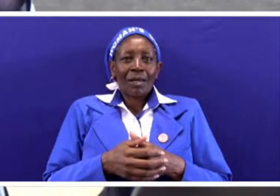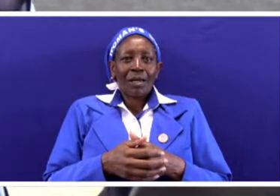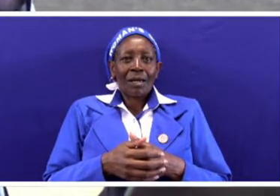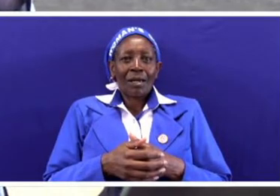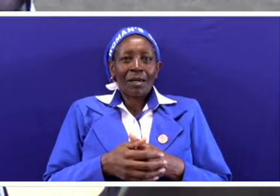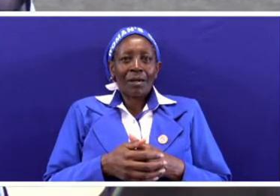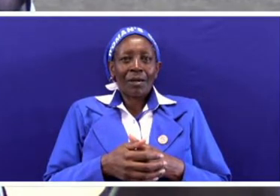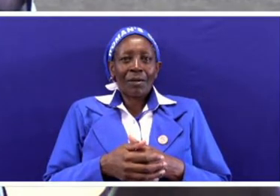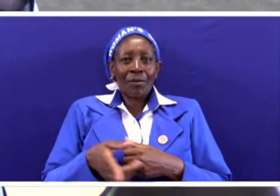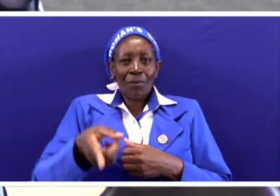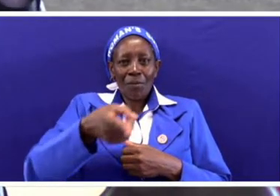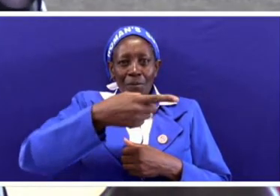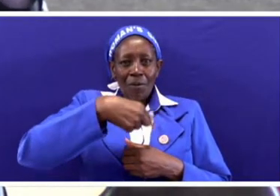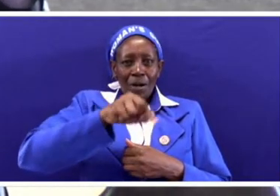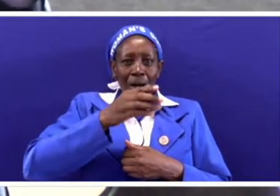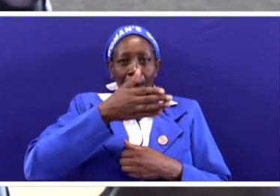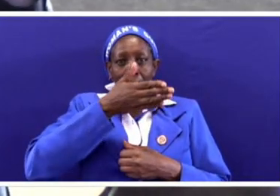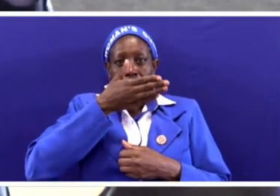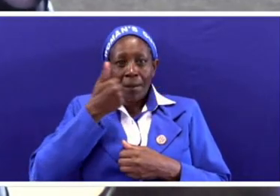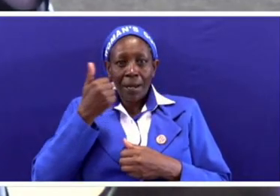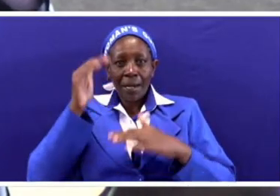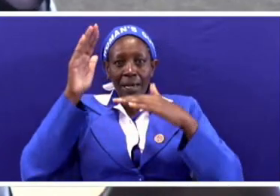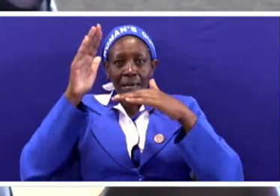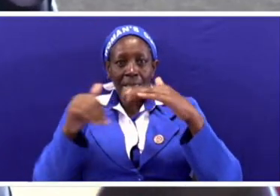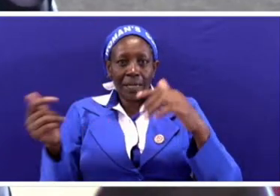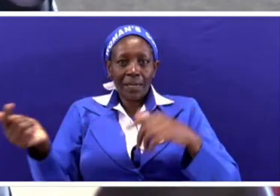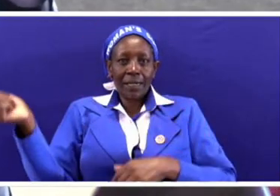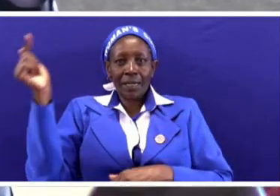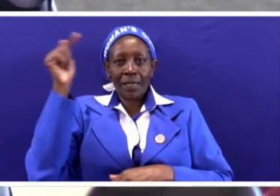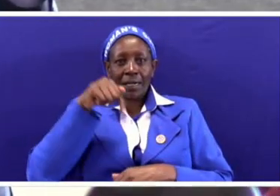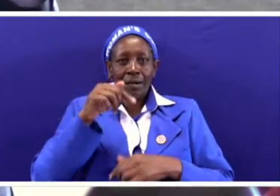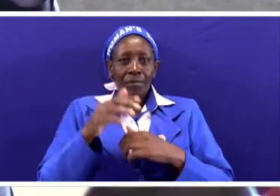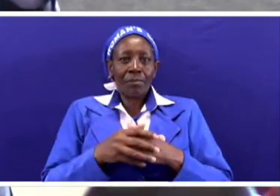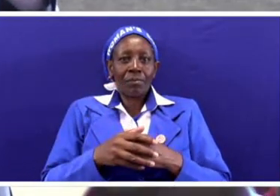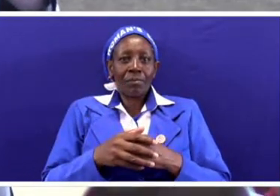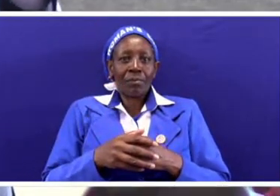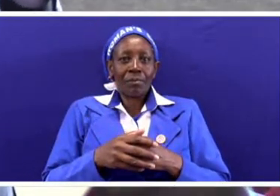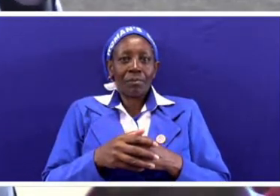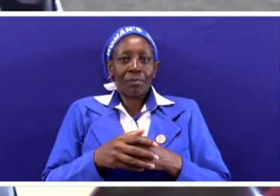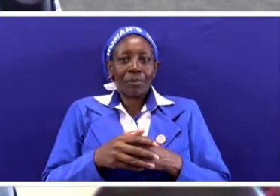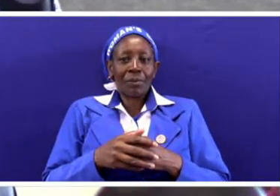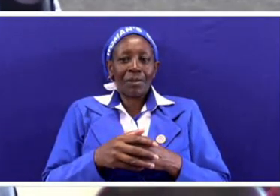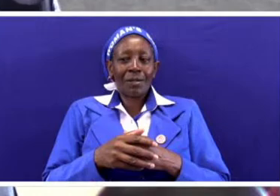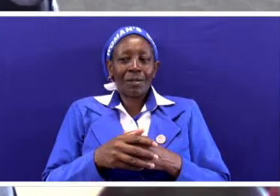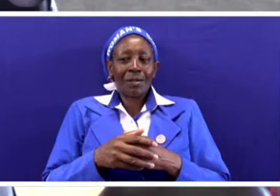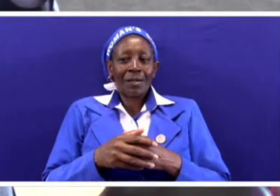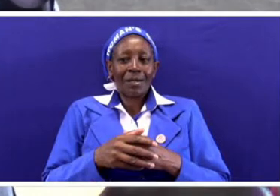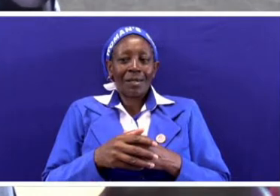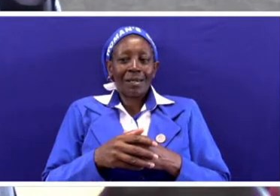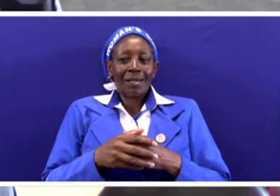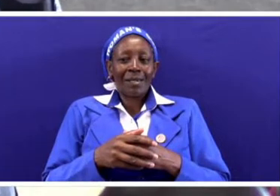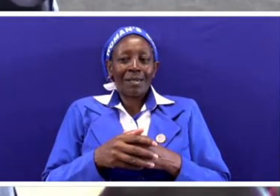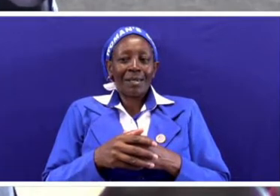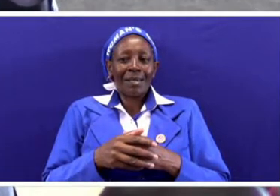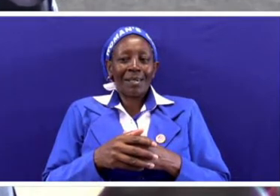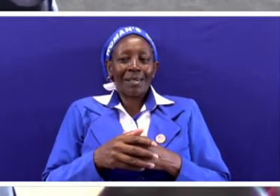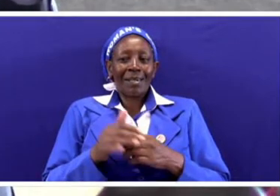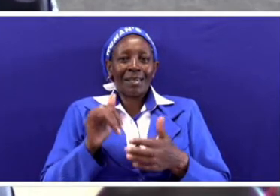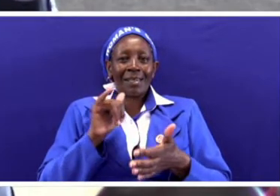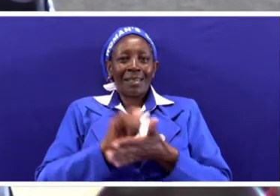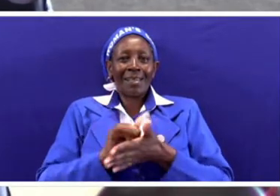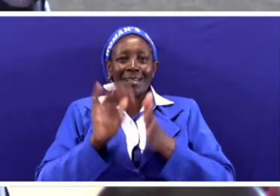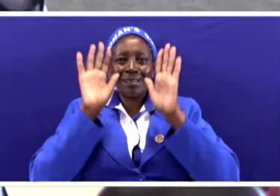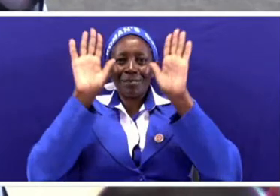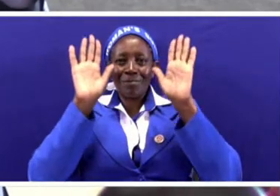came. And it's a personal undertaking, personal influence that will matter by the end of the day. We